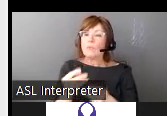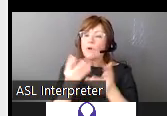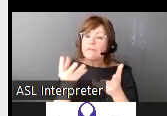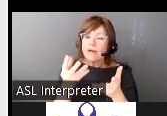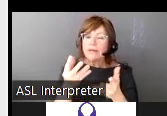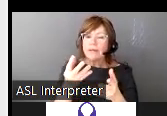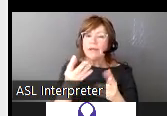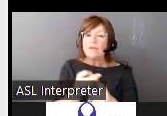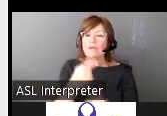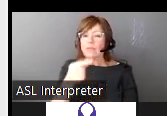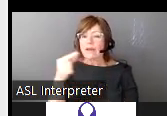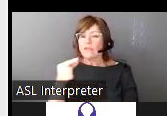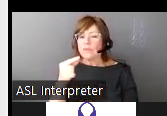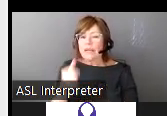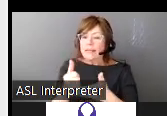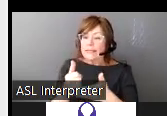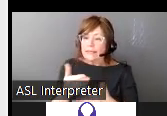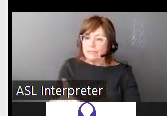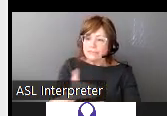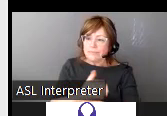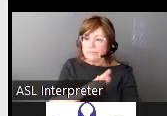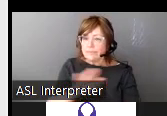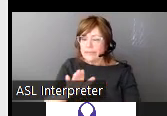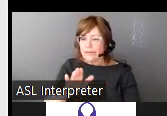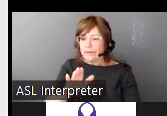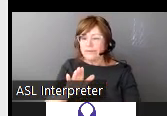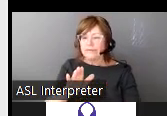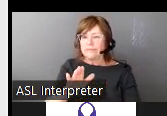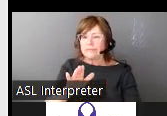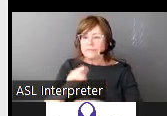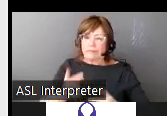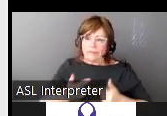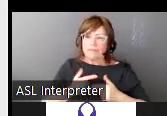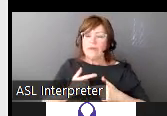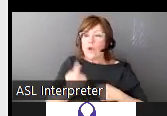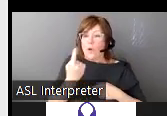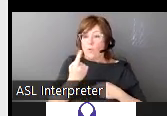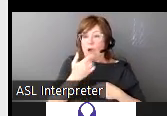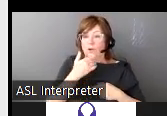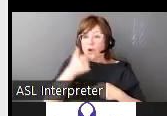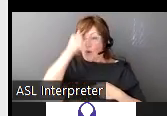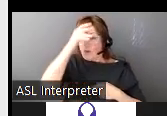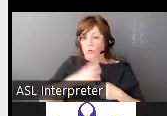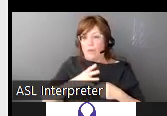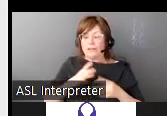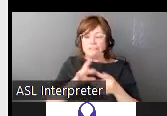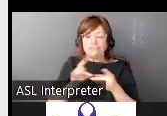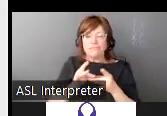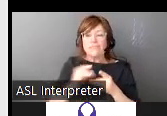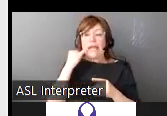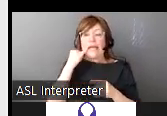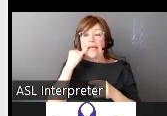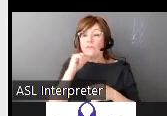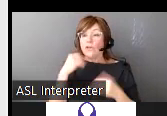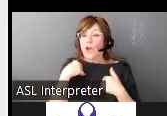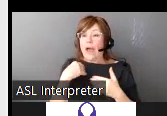living conditions. According to one older male, quote, "If you don't have enough money, the government would subsidize you.